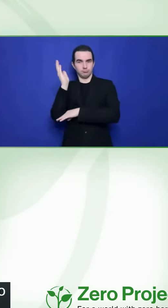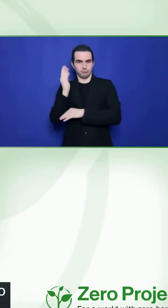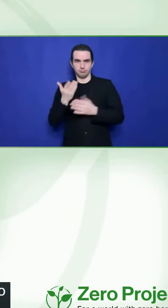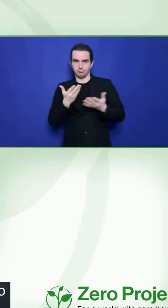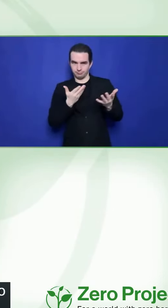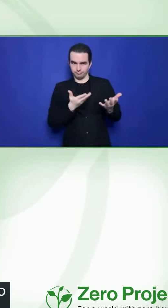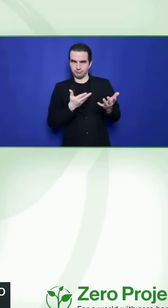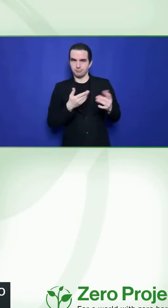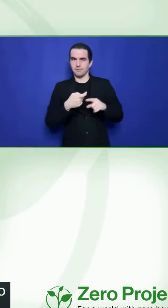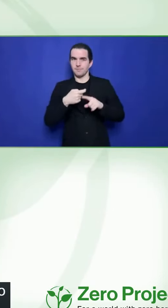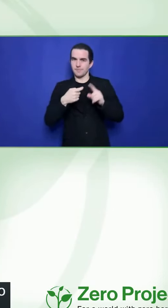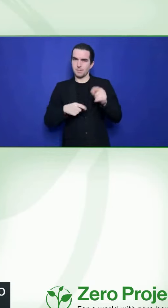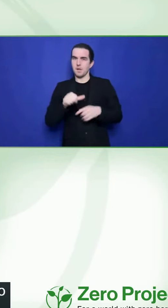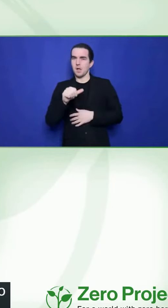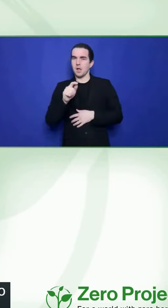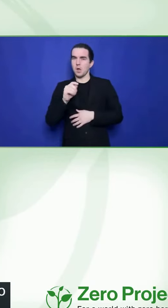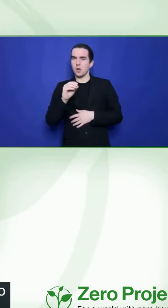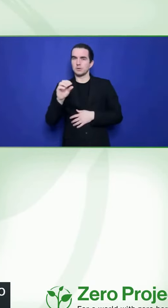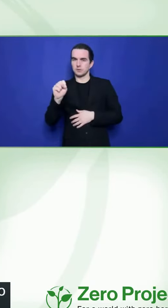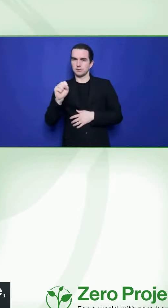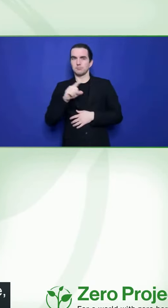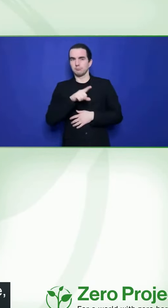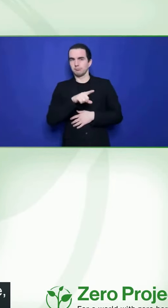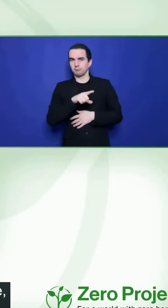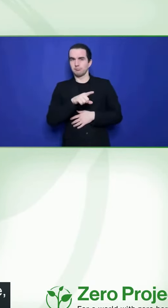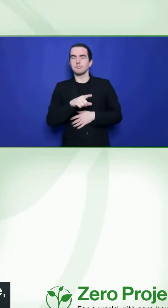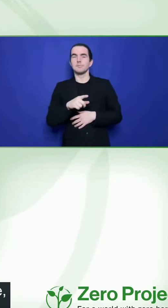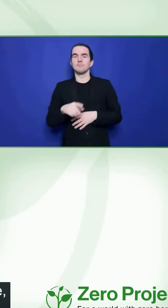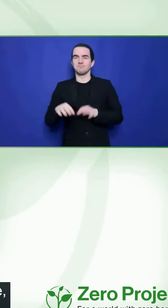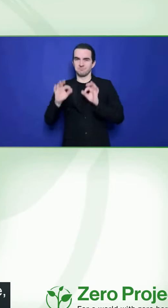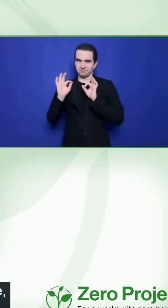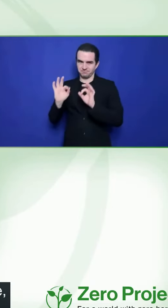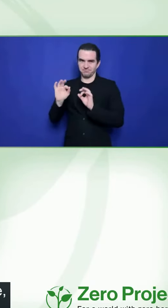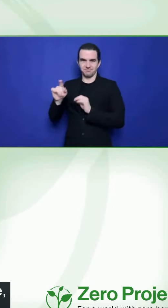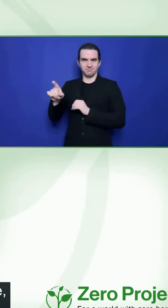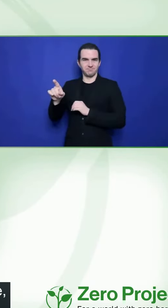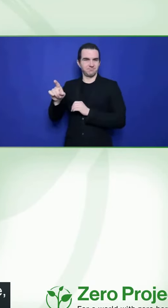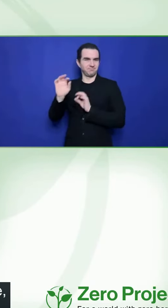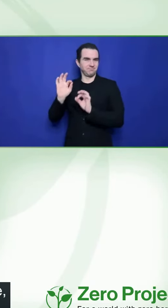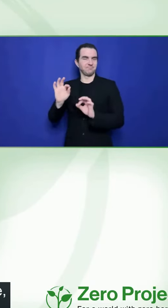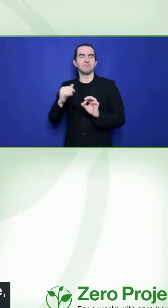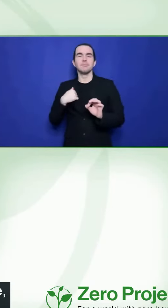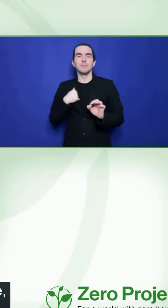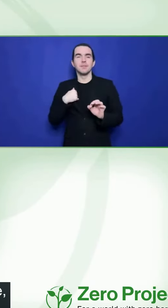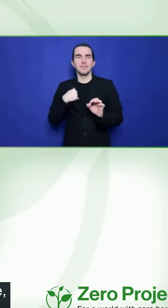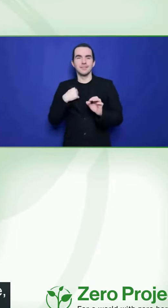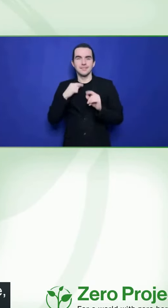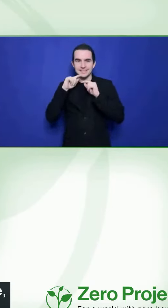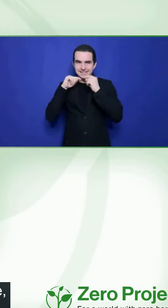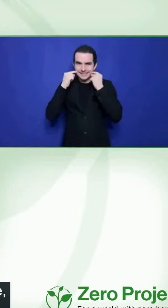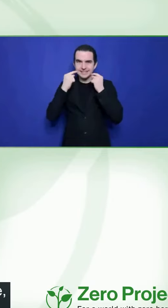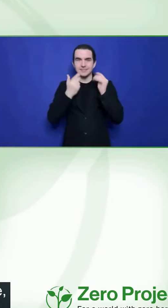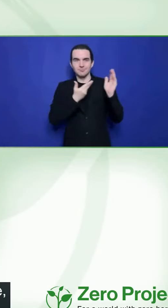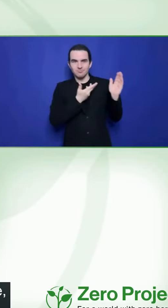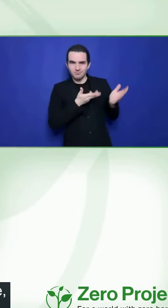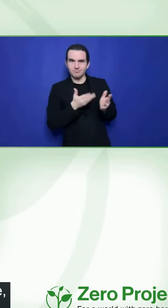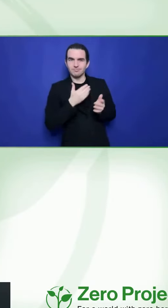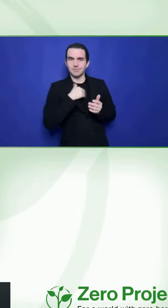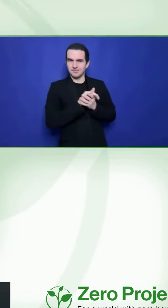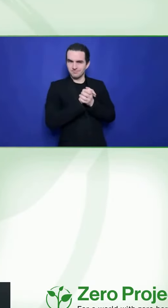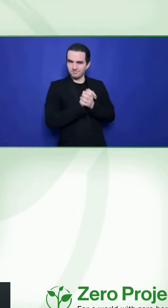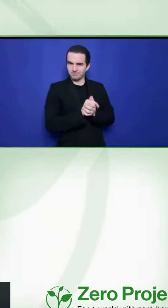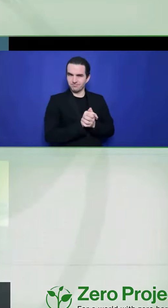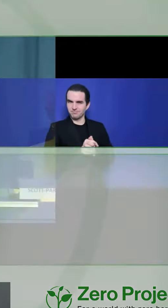of our transport division within our organization. So hopefully we'll be able to dial in Theo now.